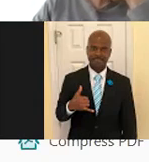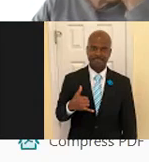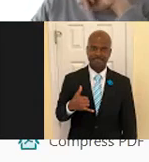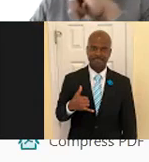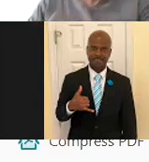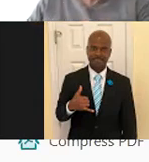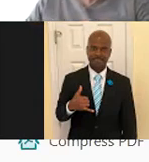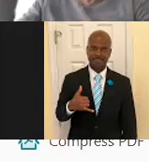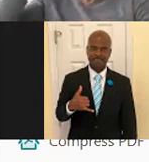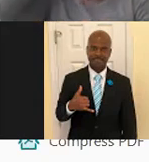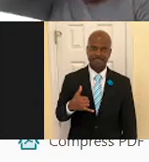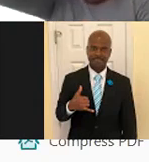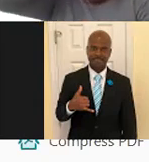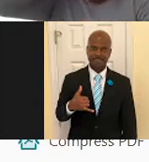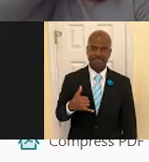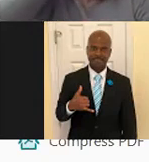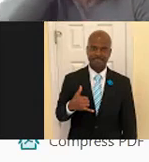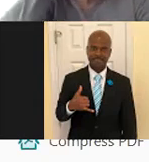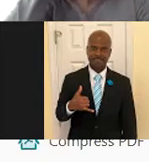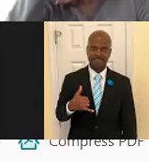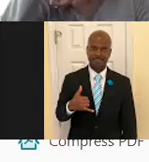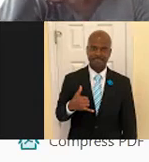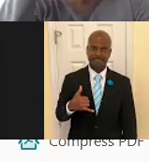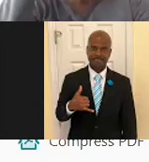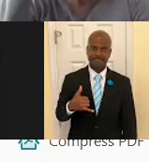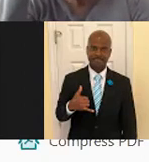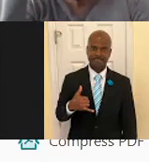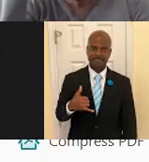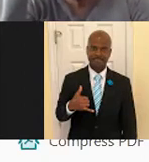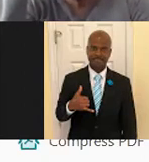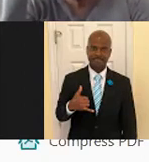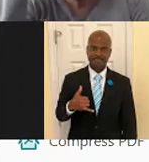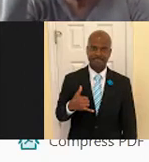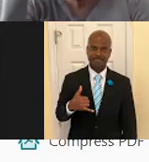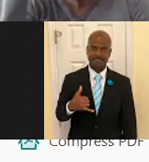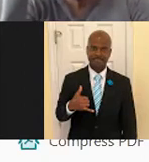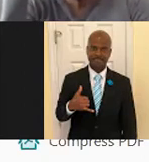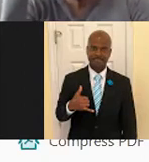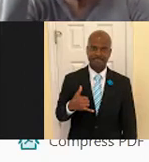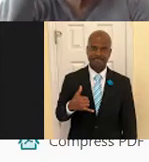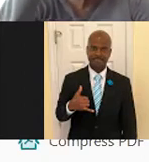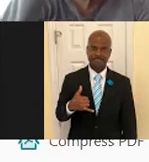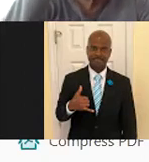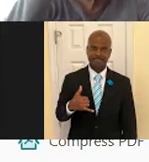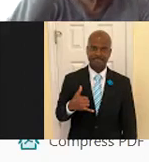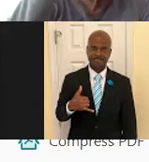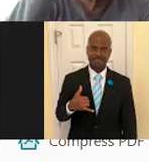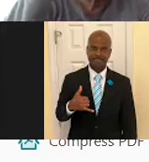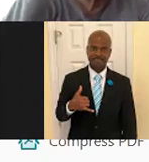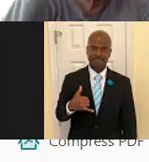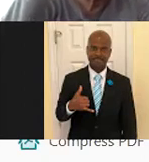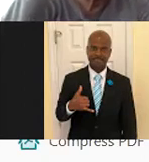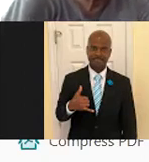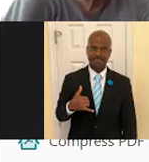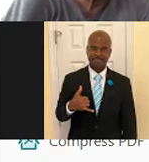tower garden, this, Ms. Pendergrass, this is for you. If you have plants on your tower gardens, use a mixture of vinegar and water for that. And